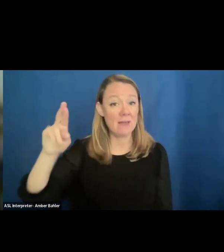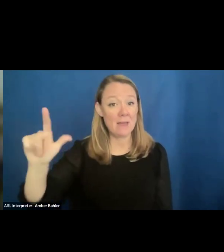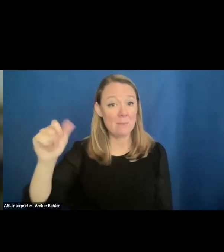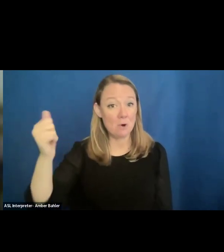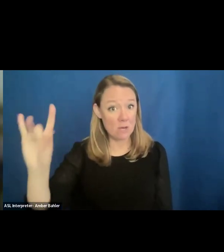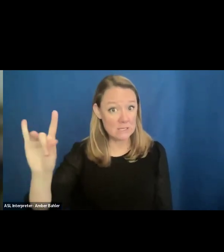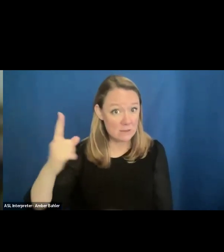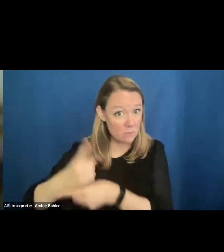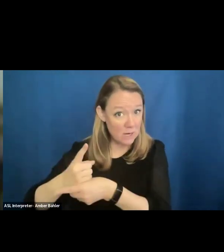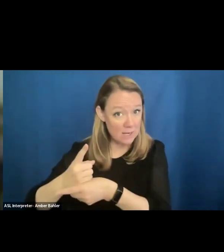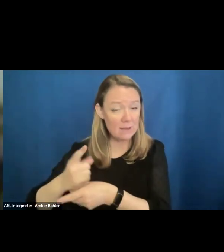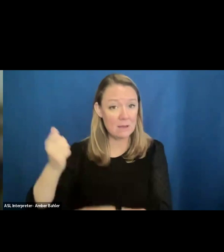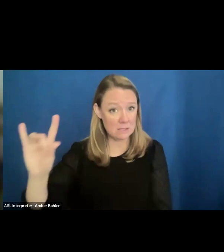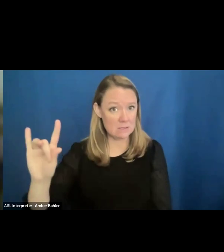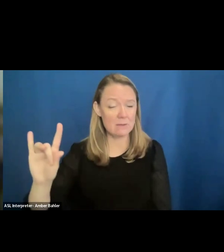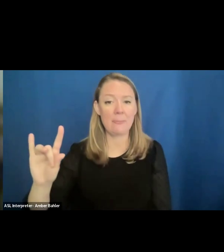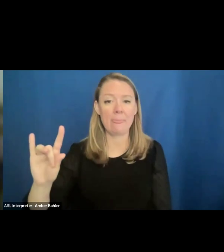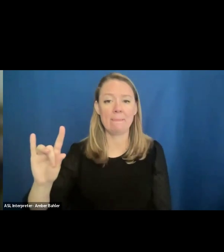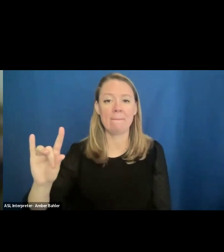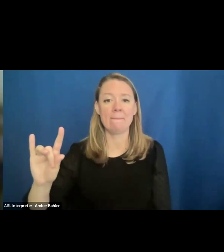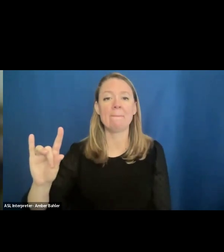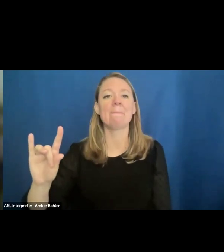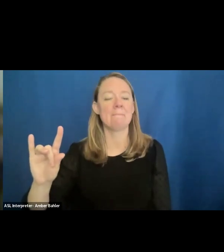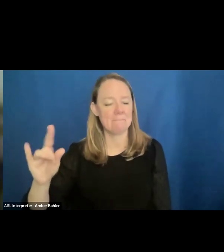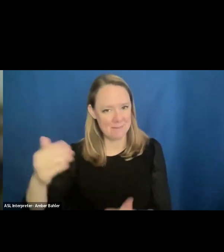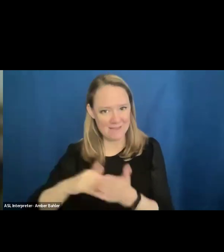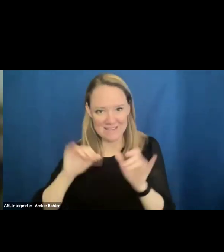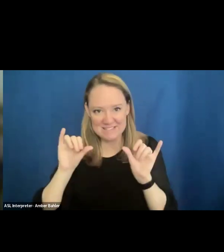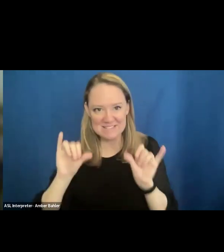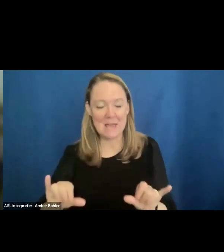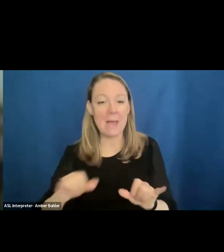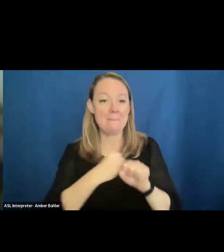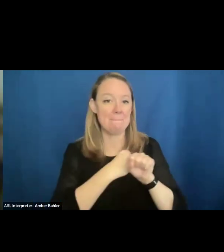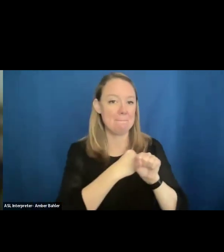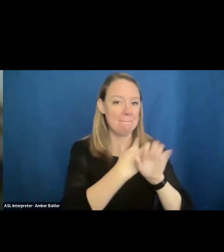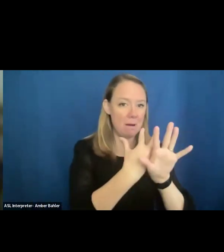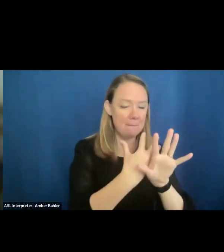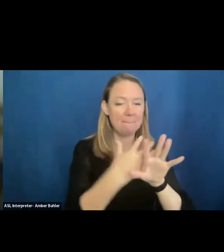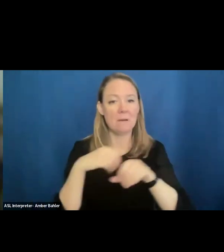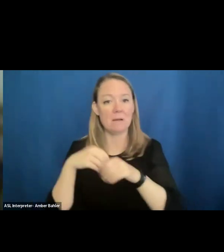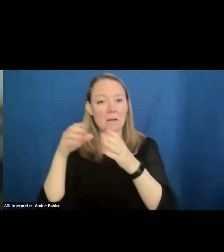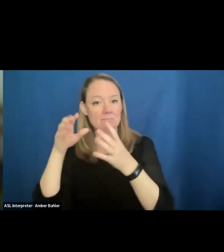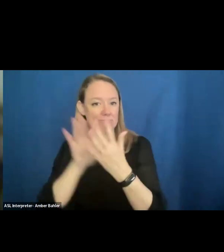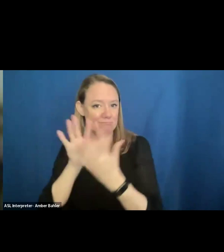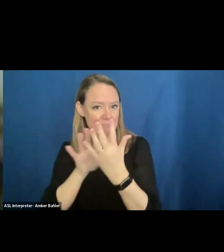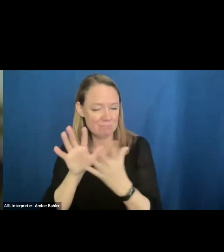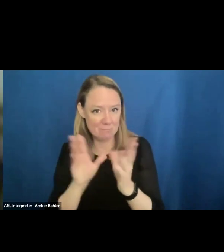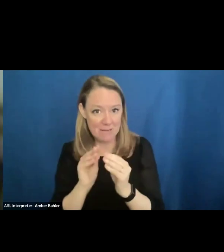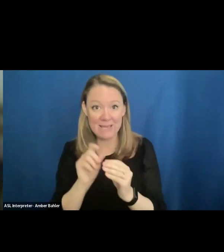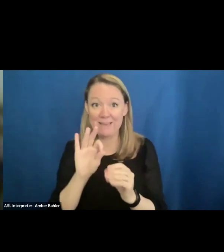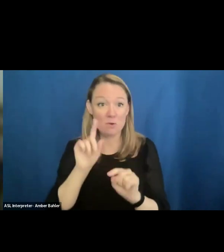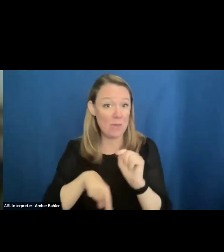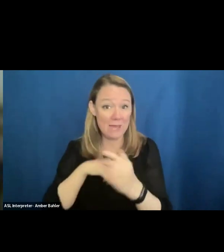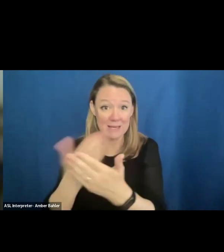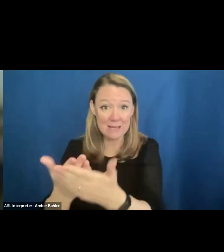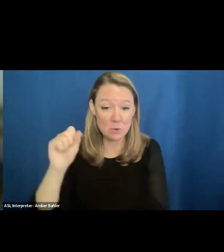April 18th. It will be a hybrid meeting. So if it's not possible for you to get to Spokane, there is a hybrid option. But if there's any